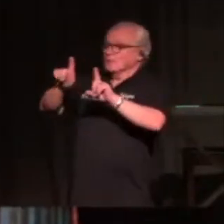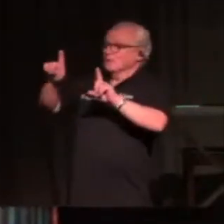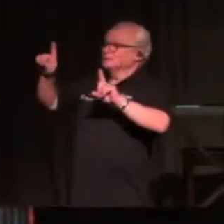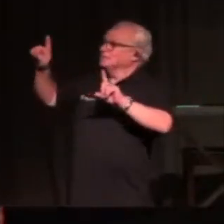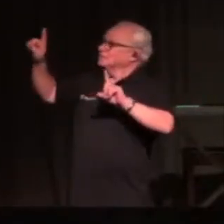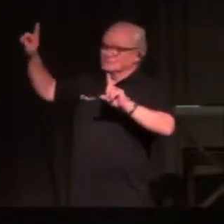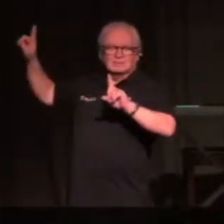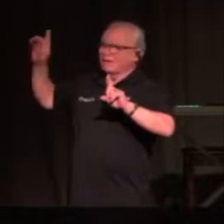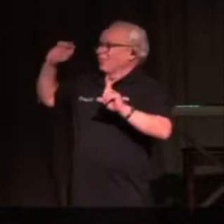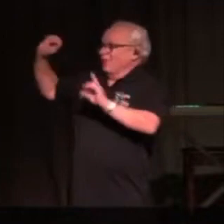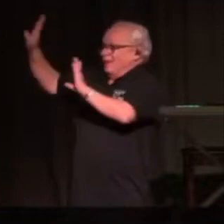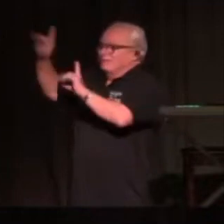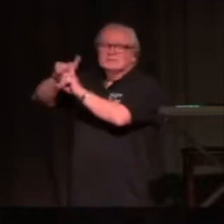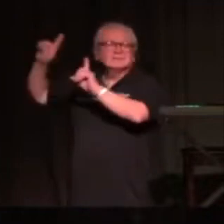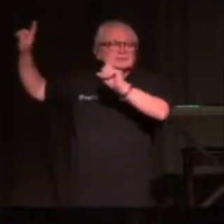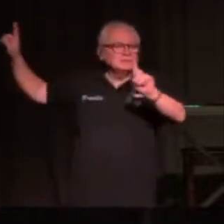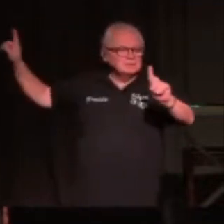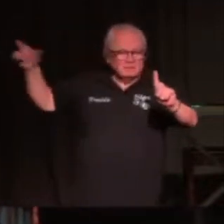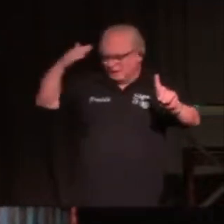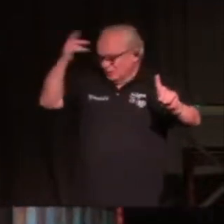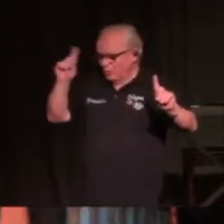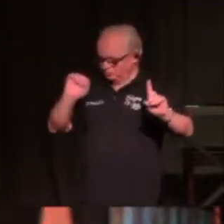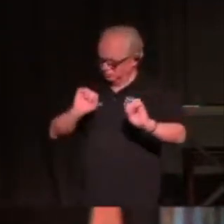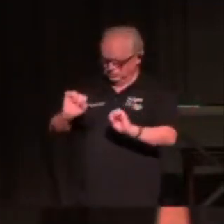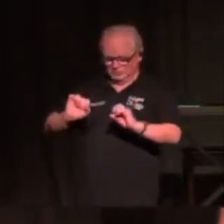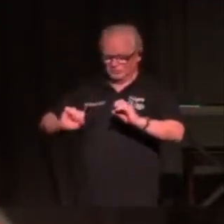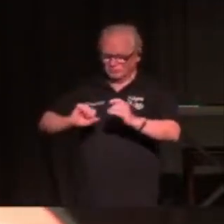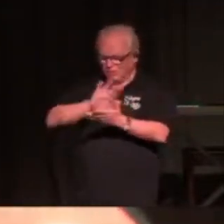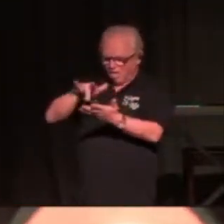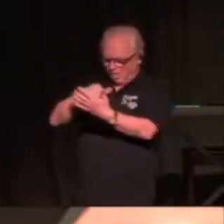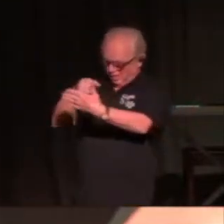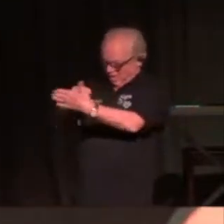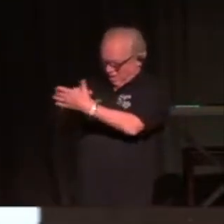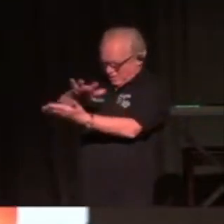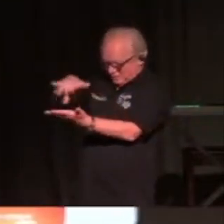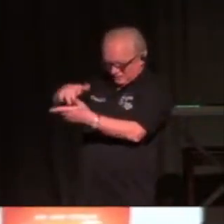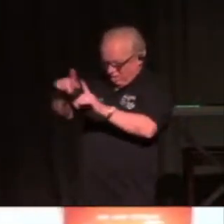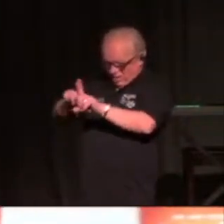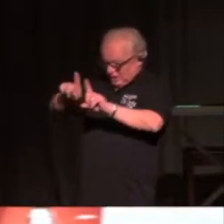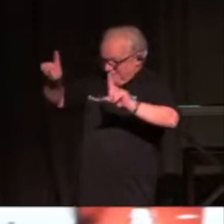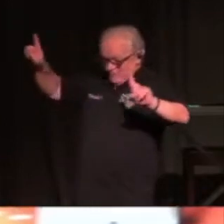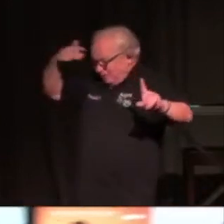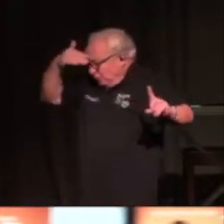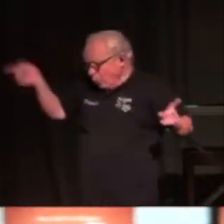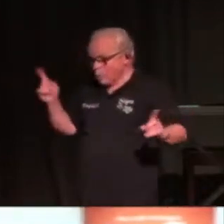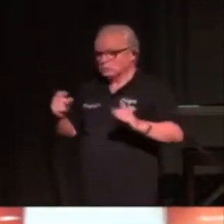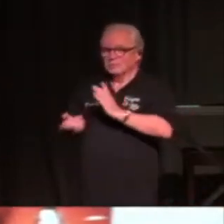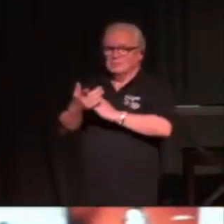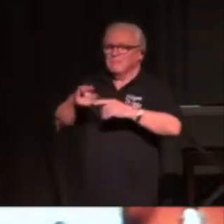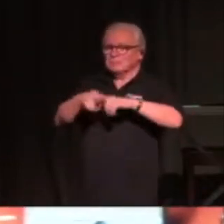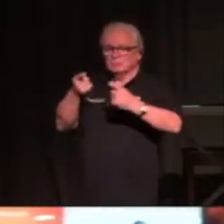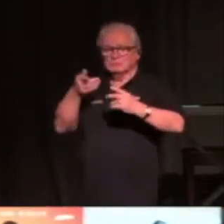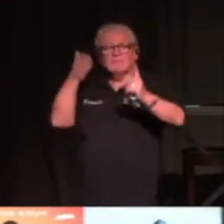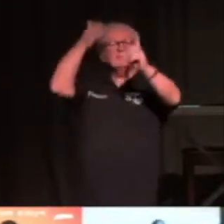from doing this with God. I don't know what the barrier is. I don't know what your wall is. I don't know what your offense is. I don't know. But there's no future